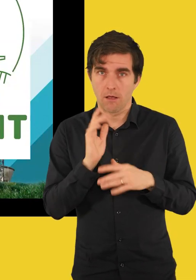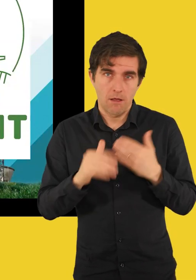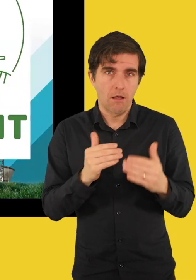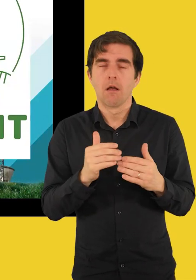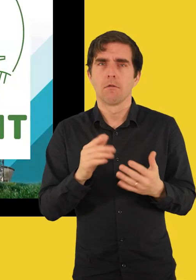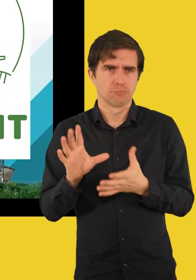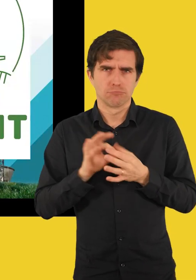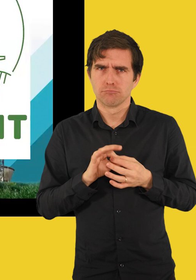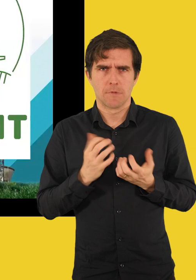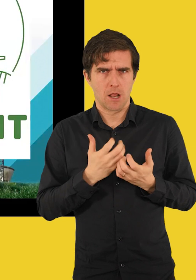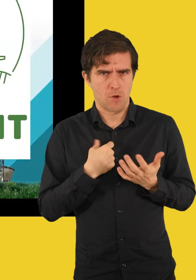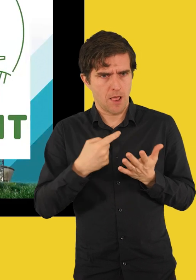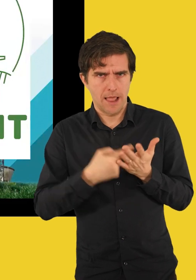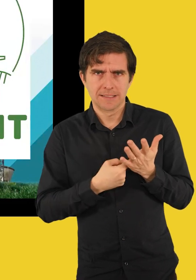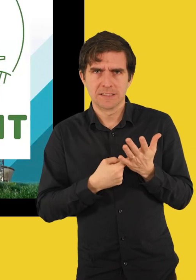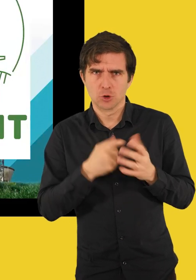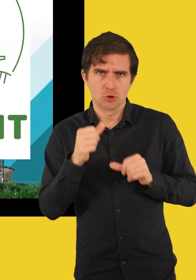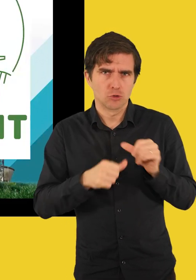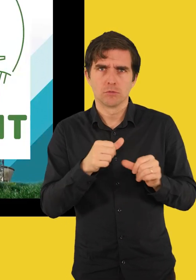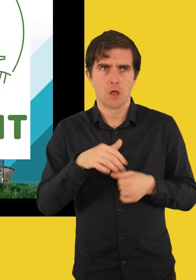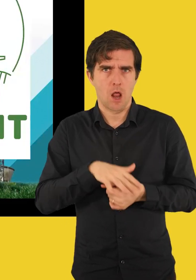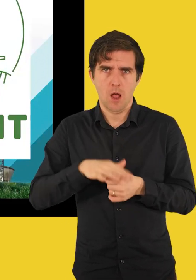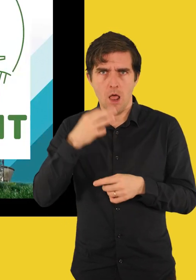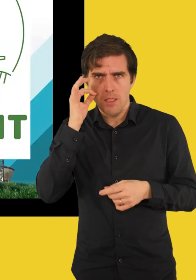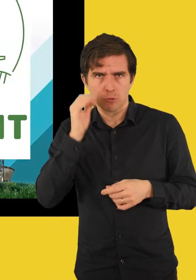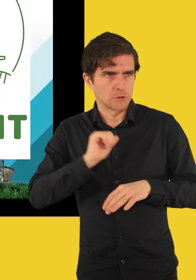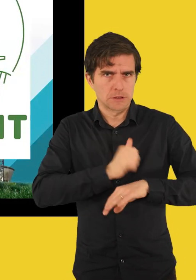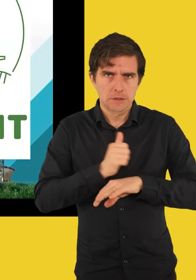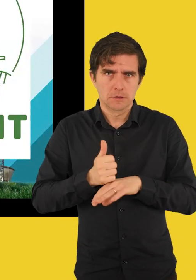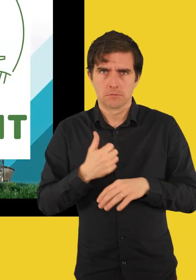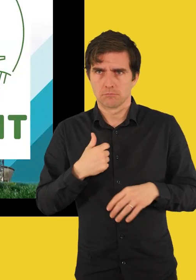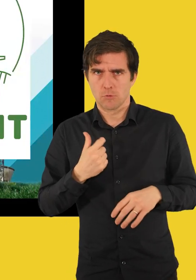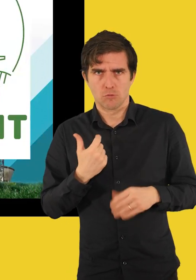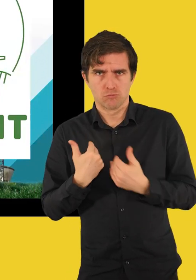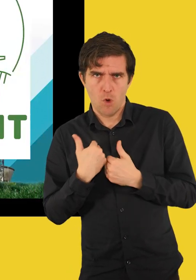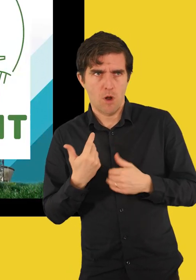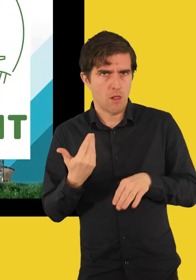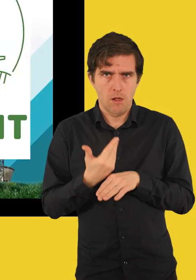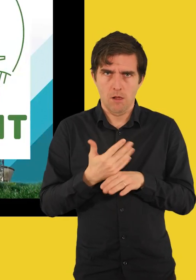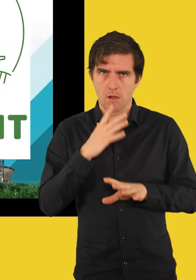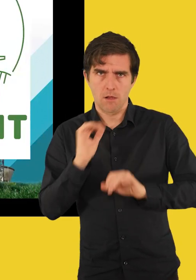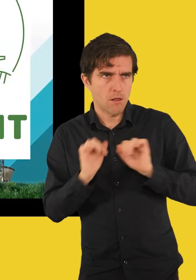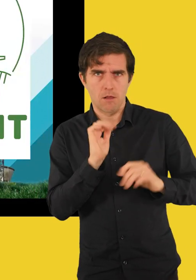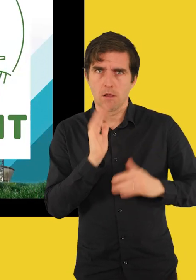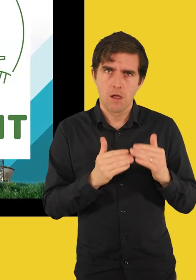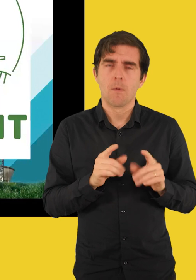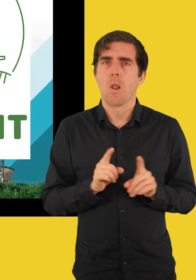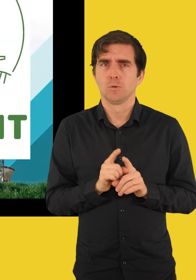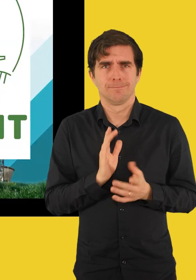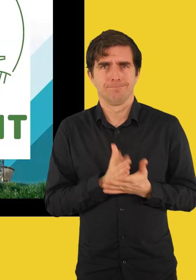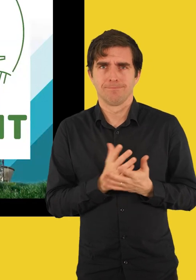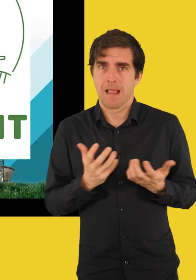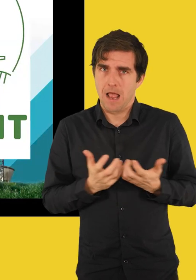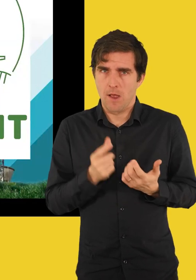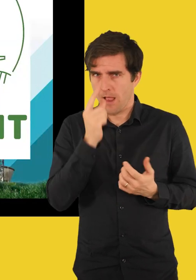a little bit to do with that is around our legislation and how our local authorities are set up in terms of our role and our remit. But also it's